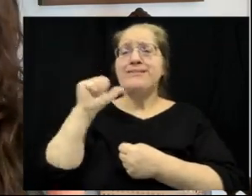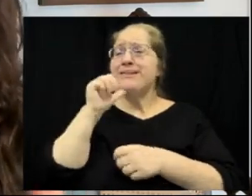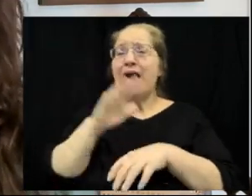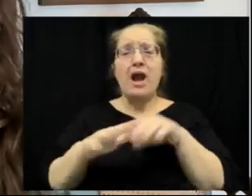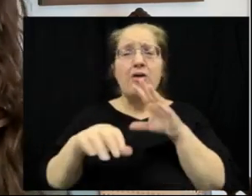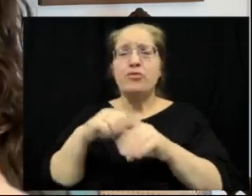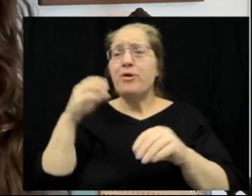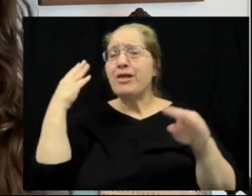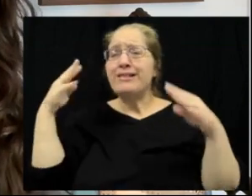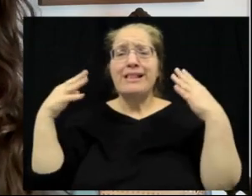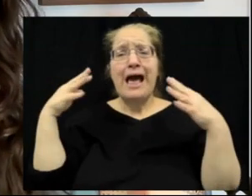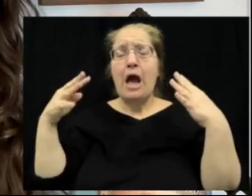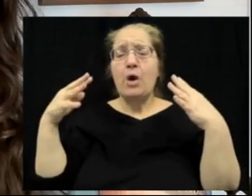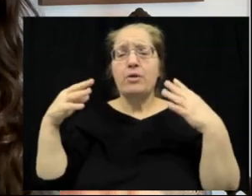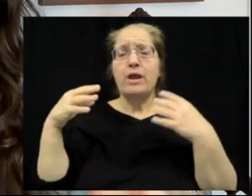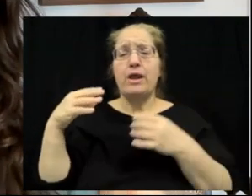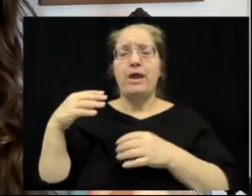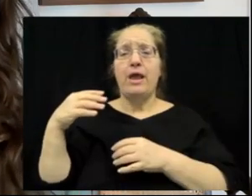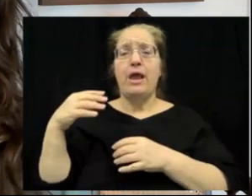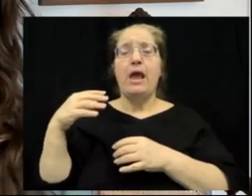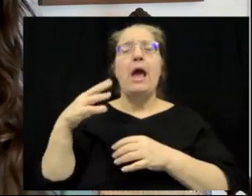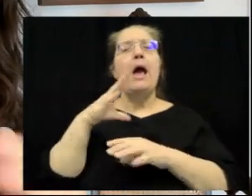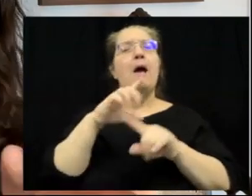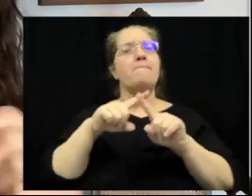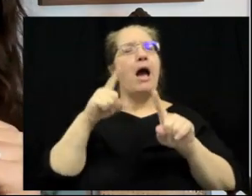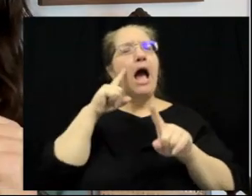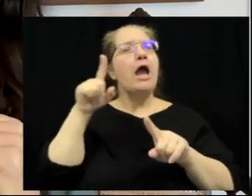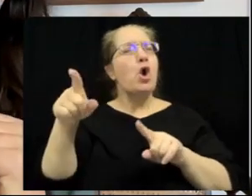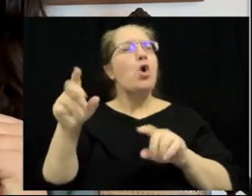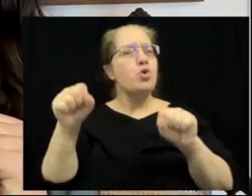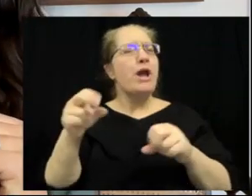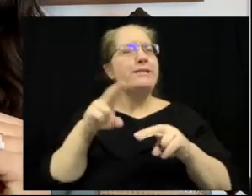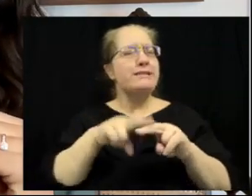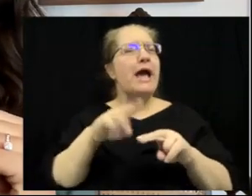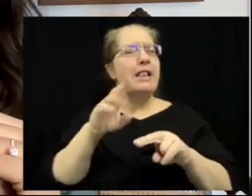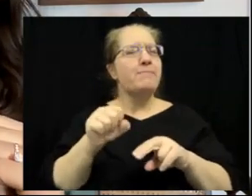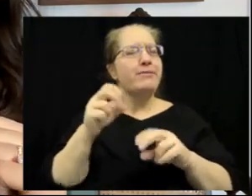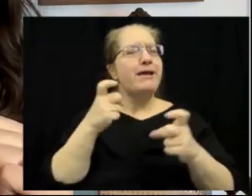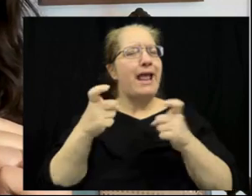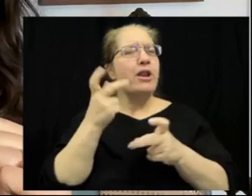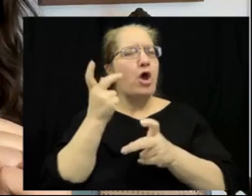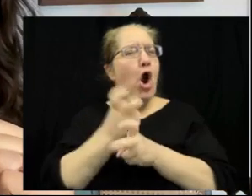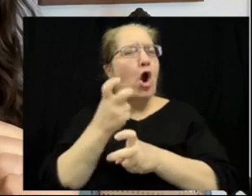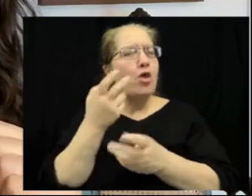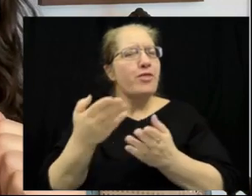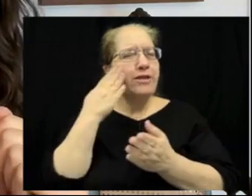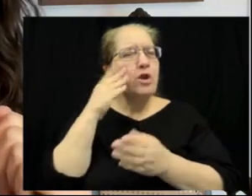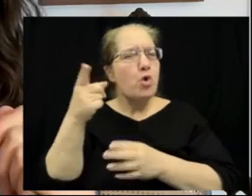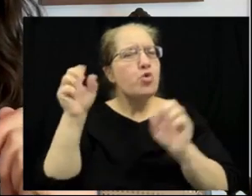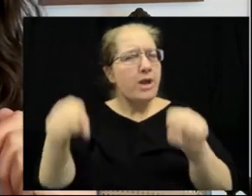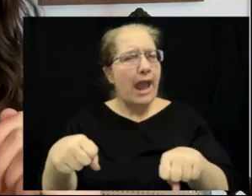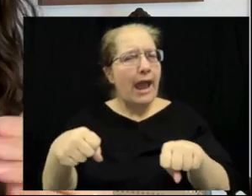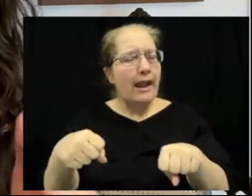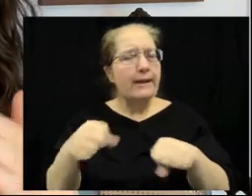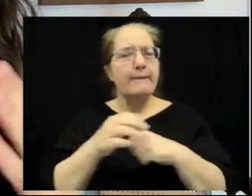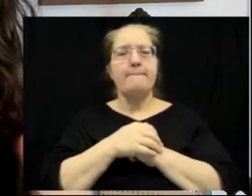I know you can be on the bus and handle hard things. It's that, and that as a parent you can use